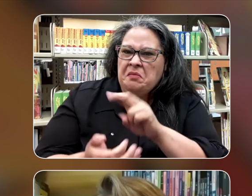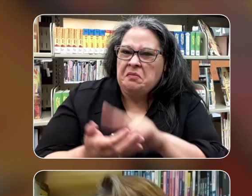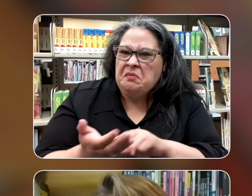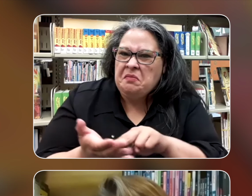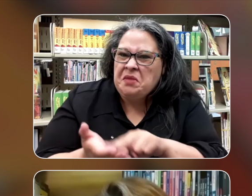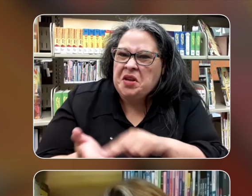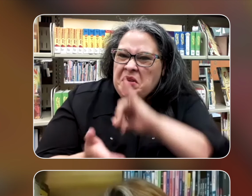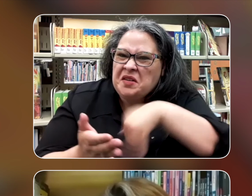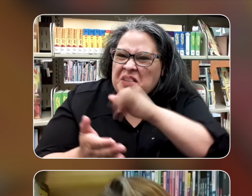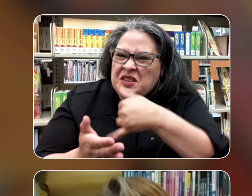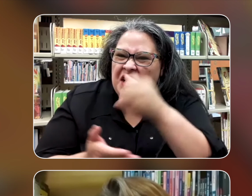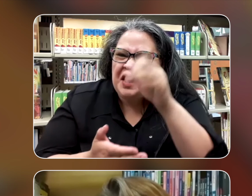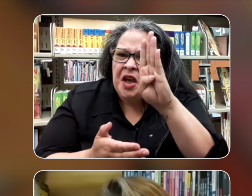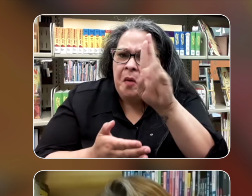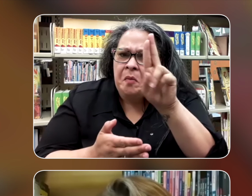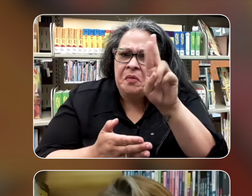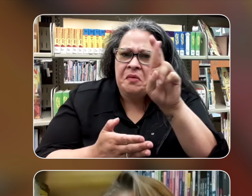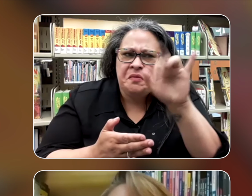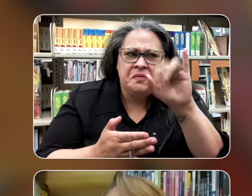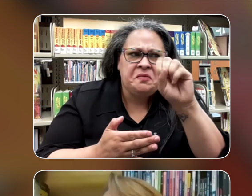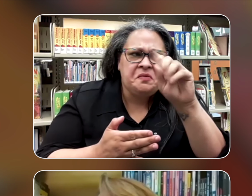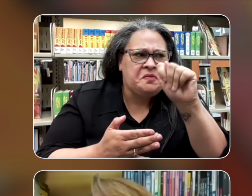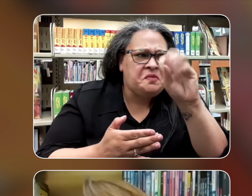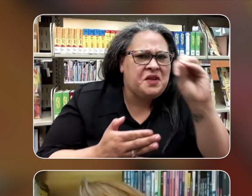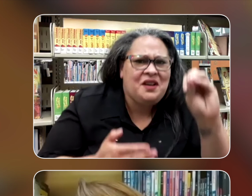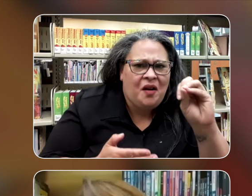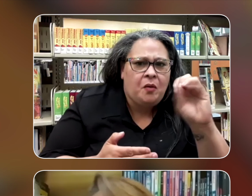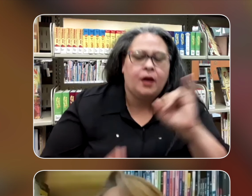jelly burrito? He asks.